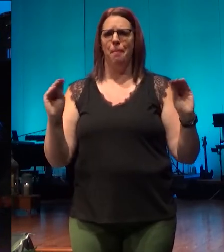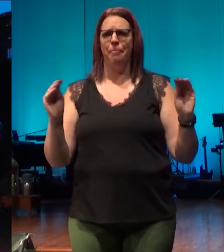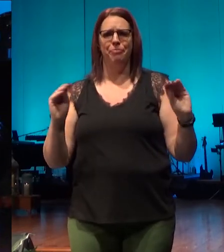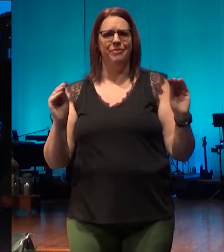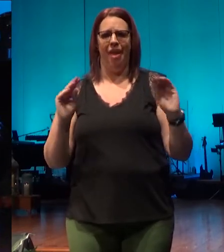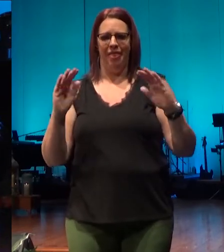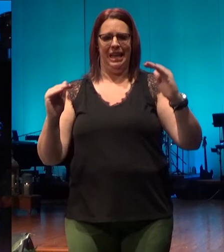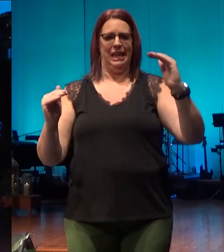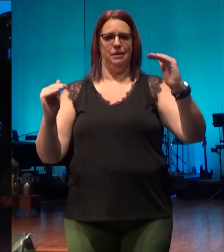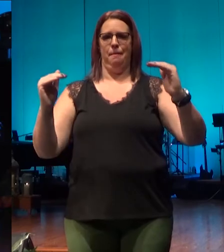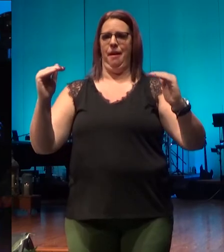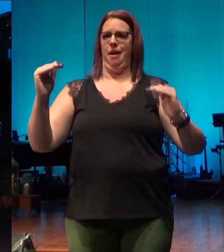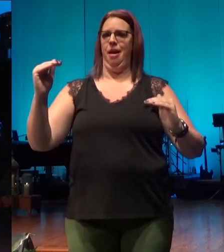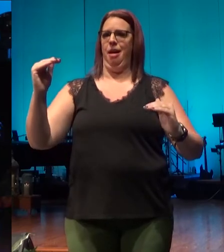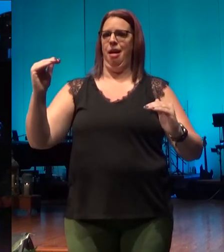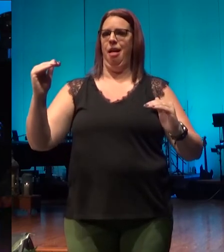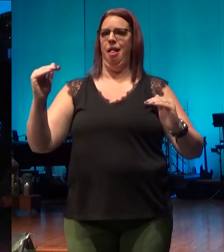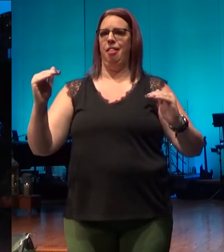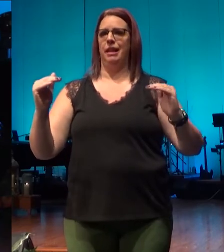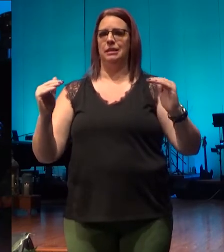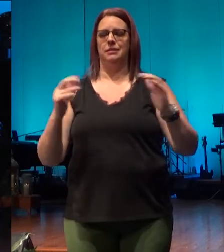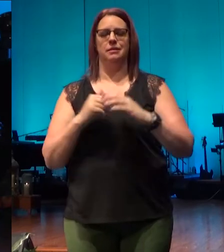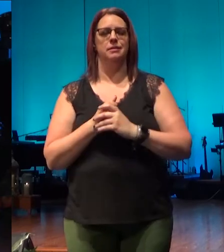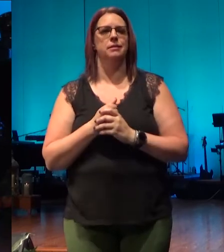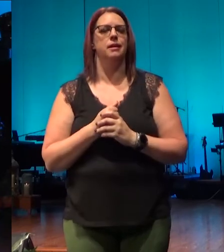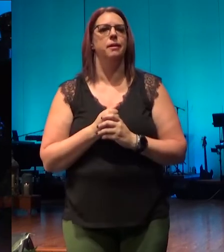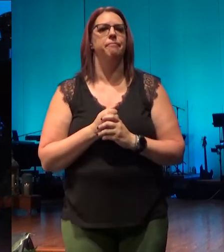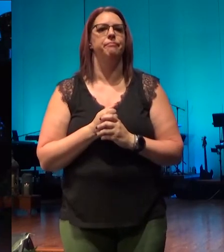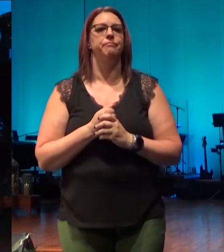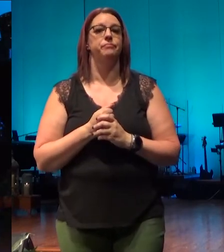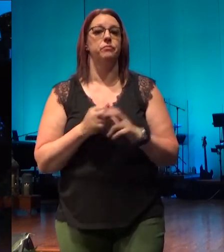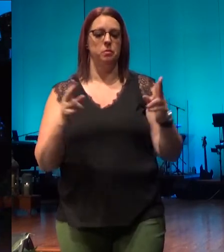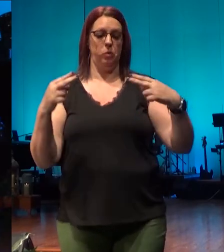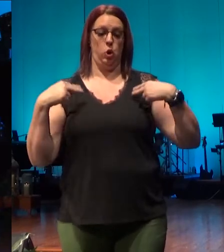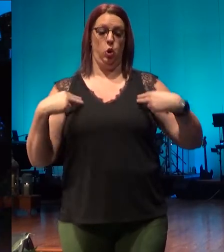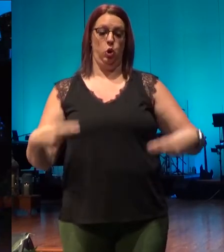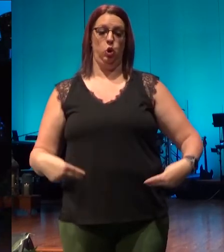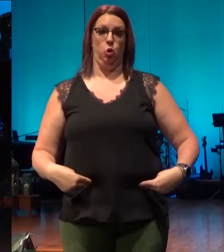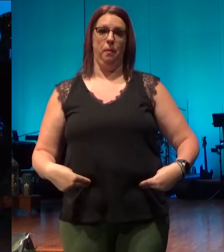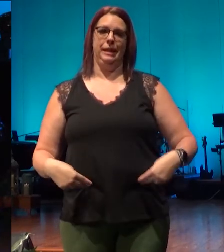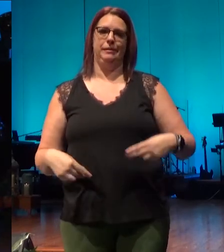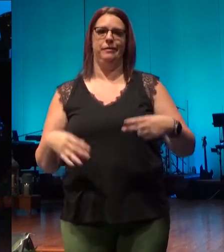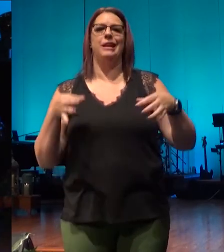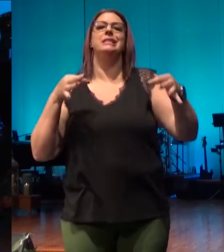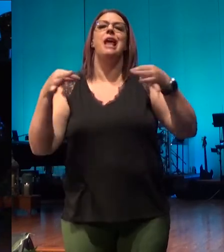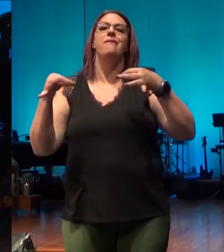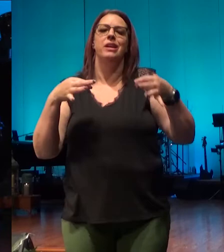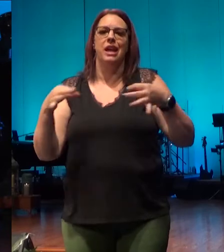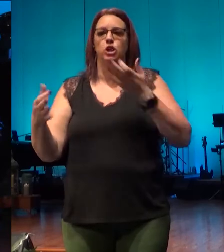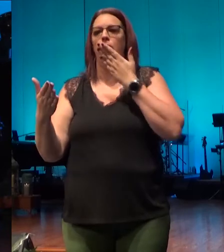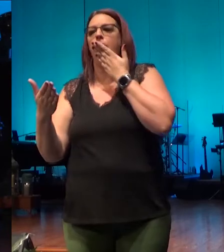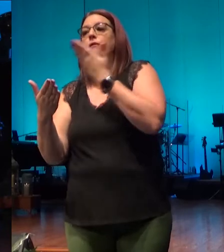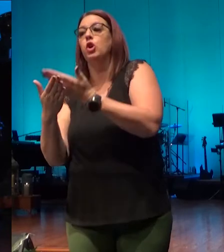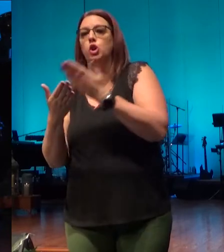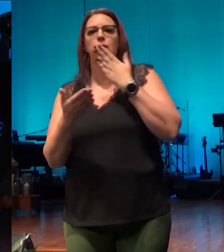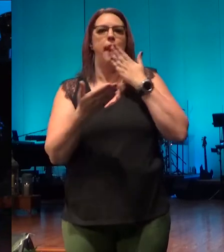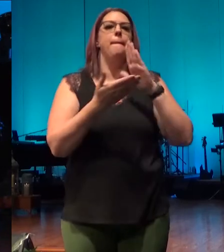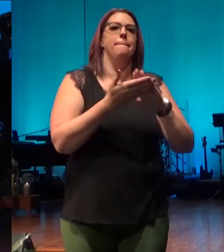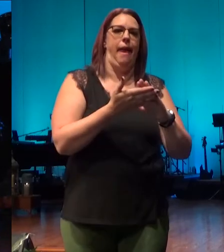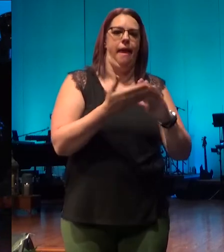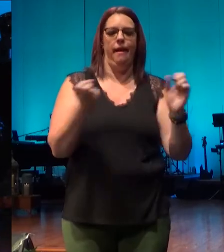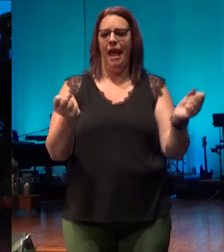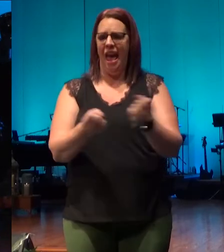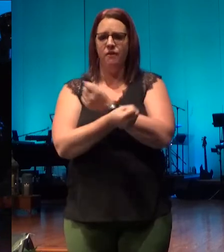all good or all bad in terms of the human definition of good and bad. Everything has